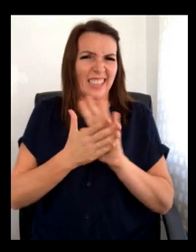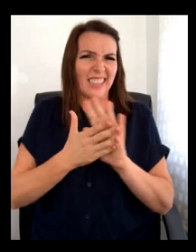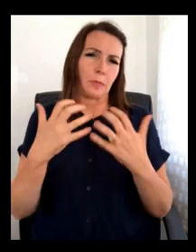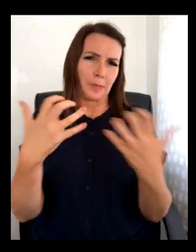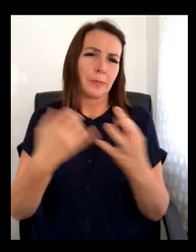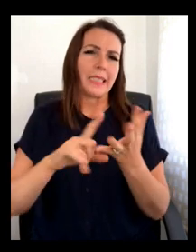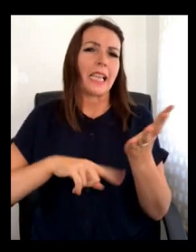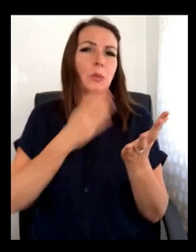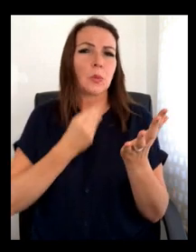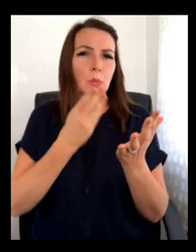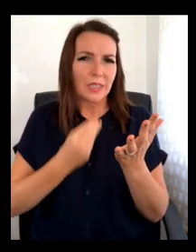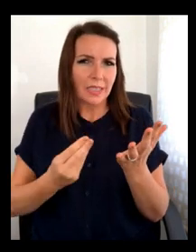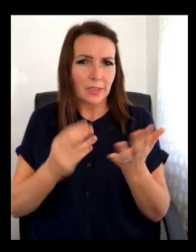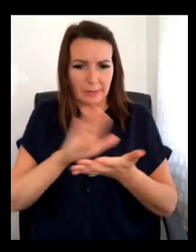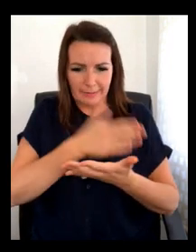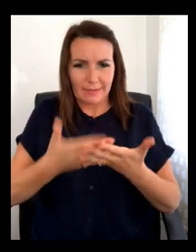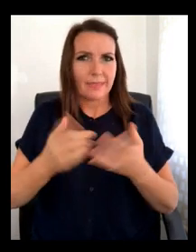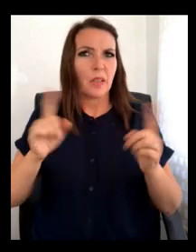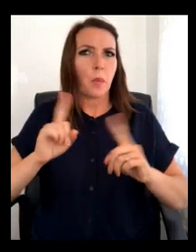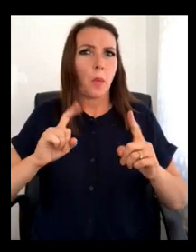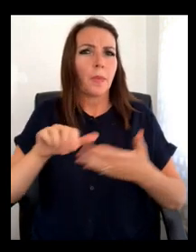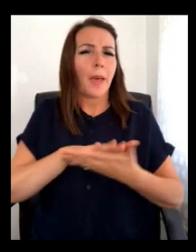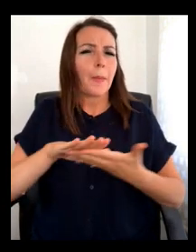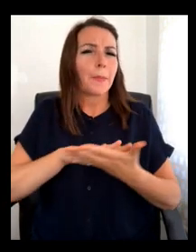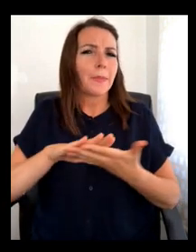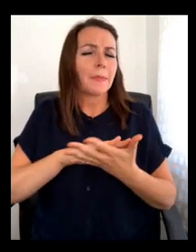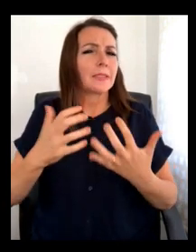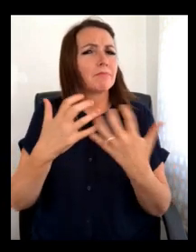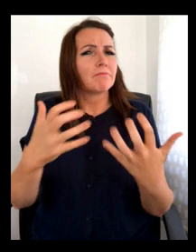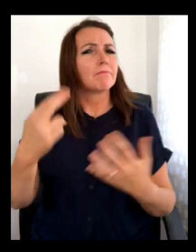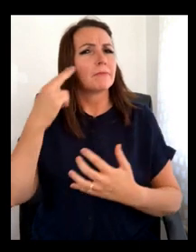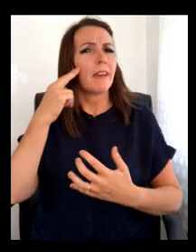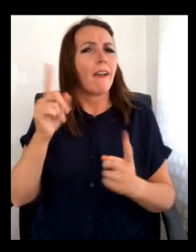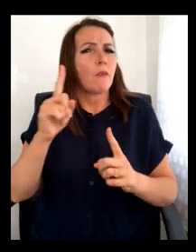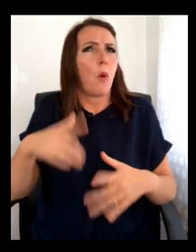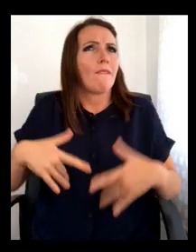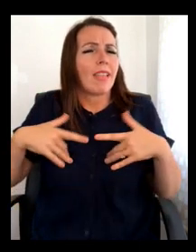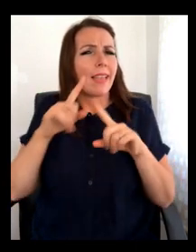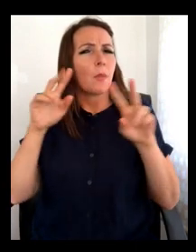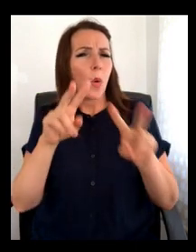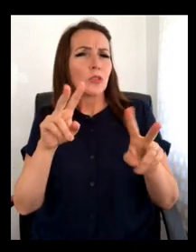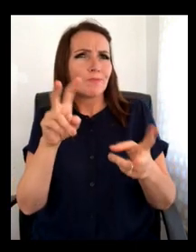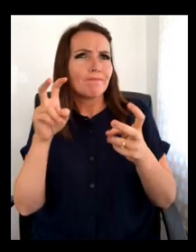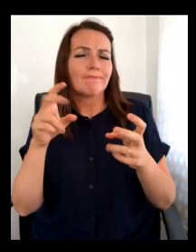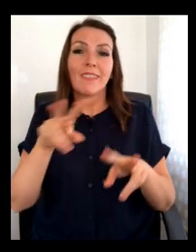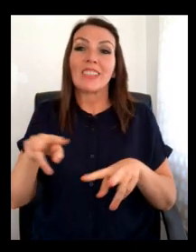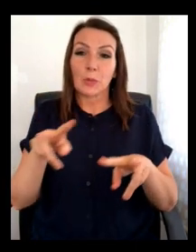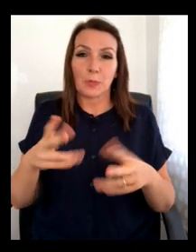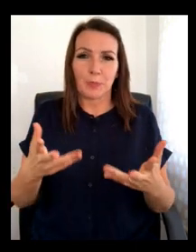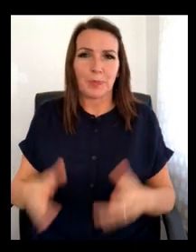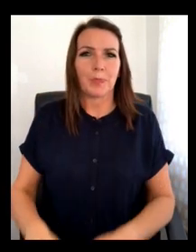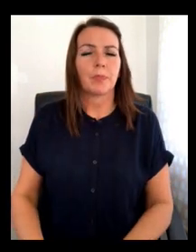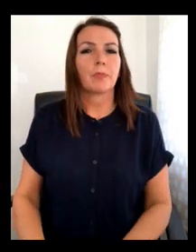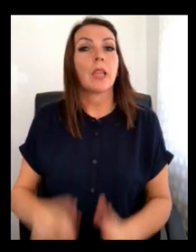have translated there and what that experience would have been like. It's amazing. Can I bring Jake, can you come into